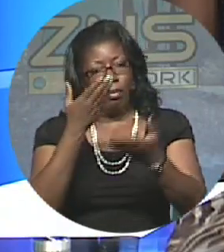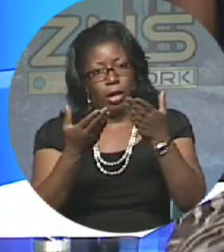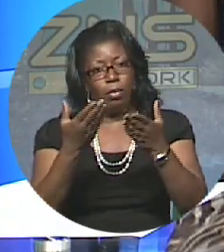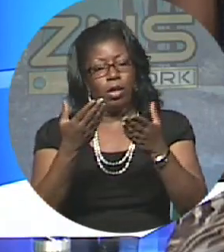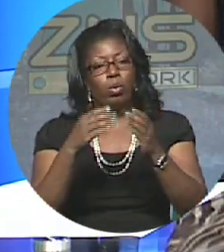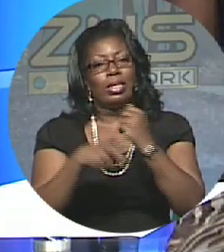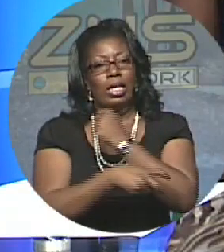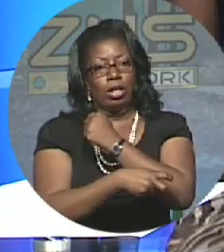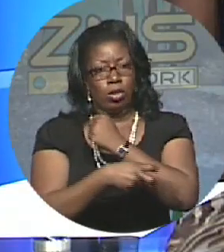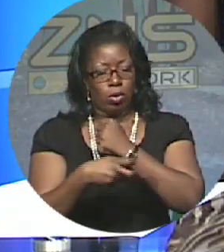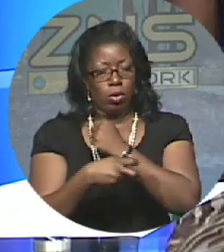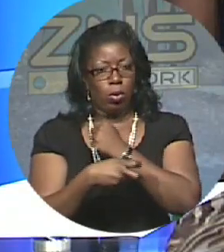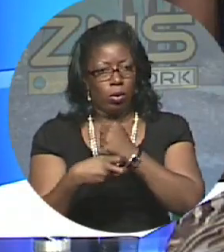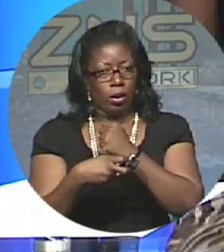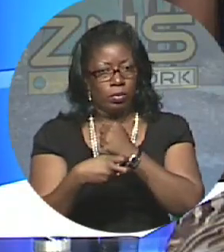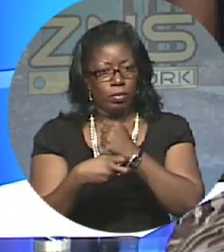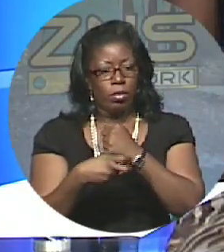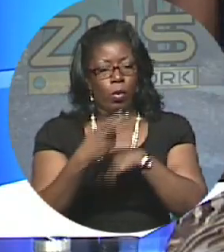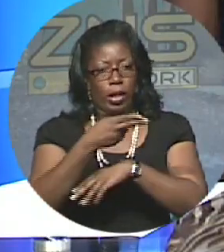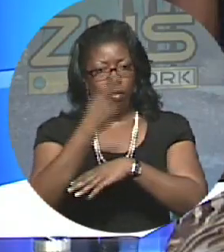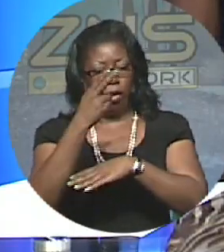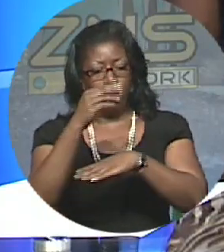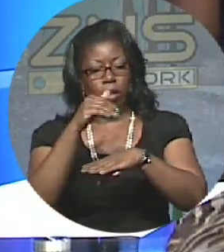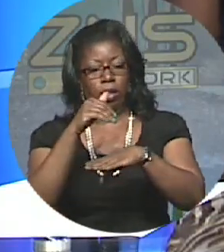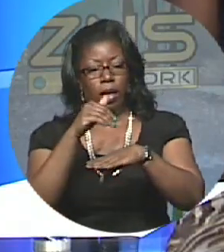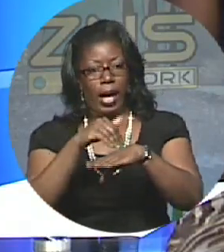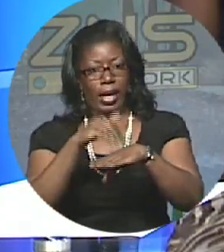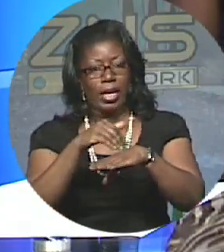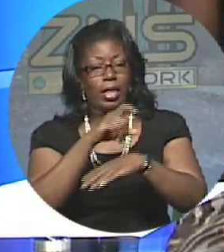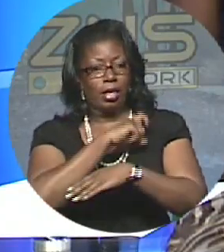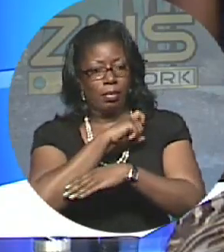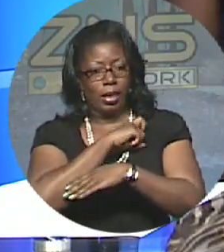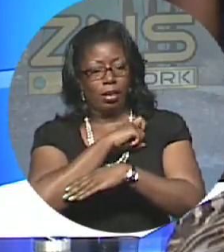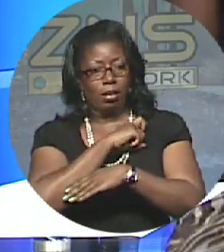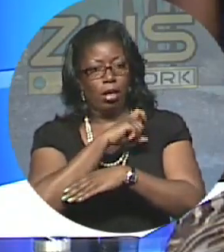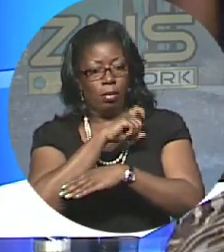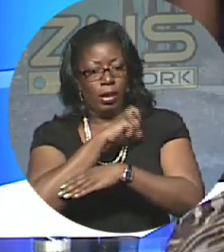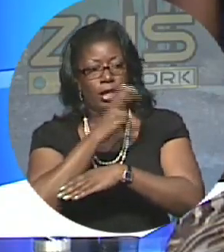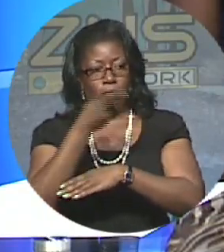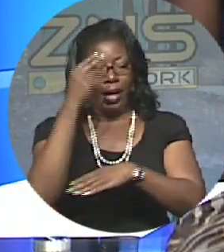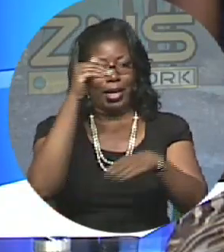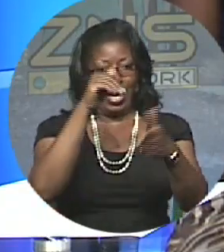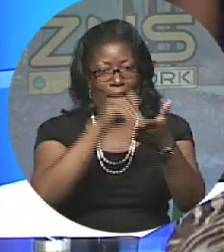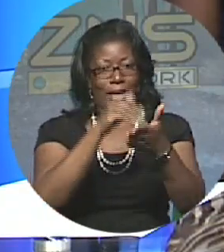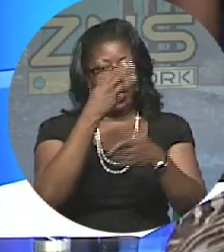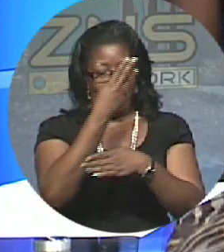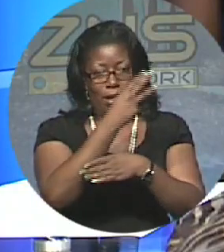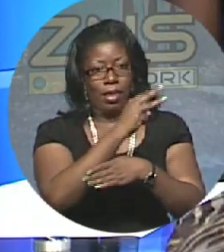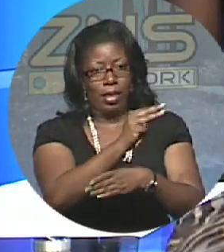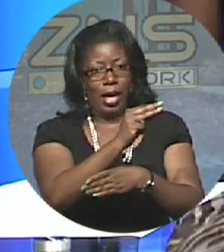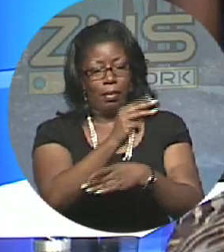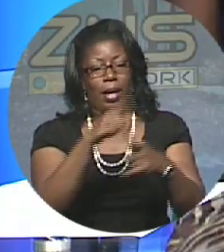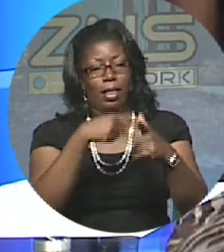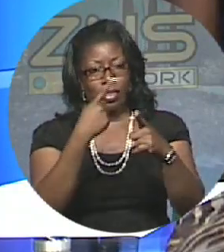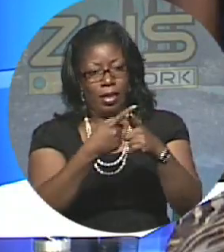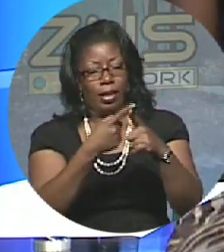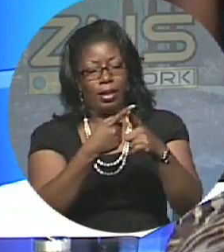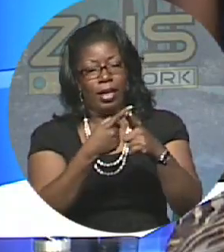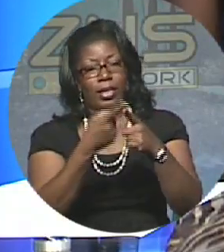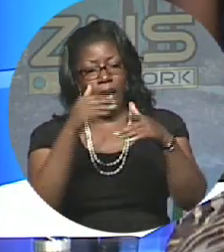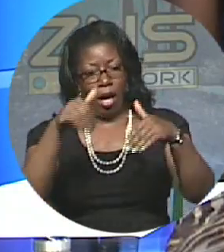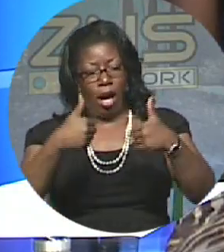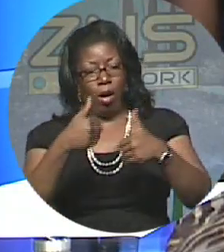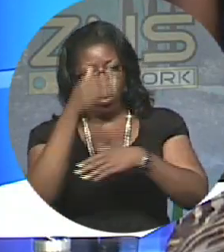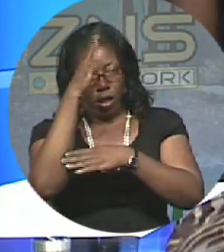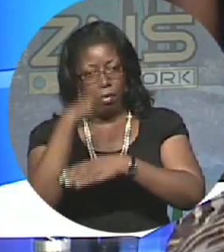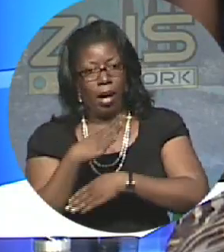South Beach area when they reportedly fired gunshots at police. Police returned fire, which resulted in a 23-year-old victim being shot and the second